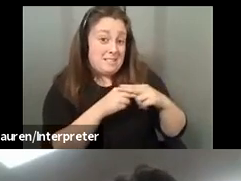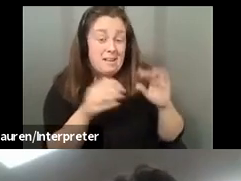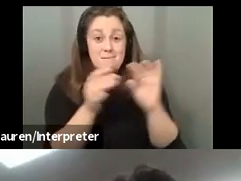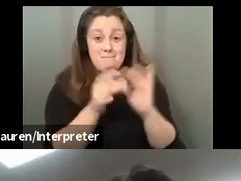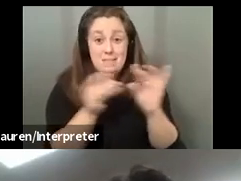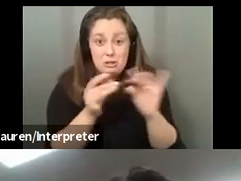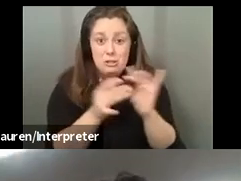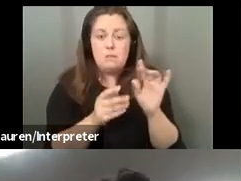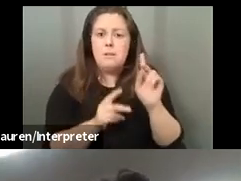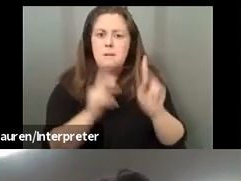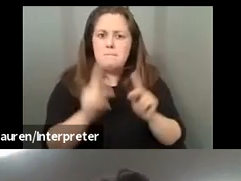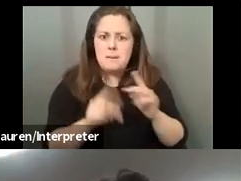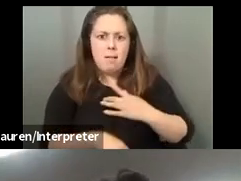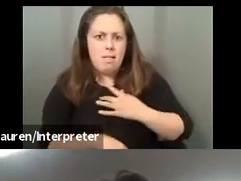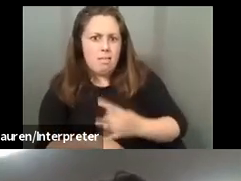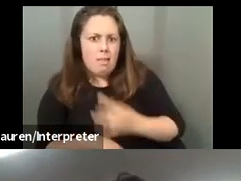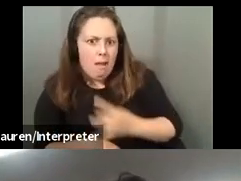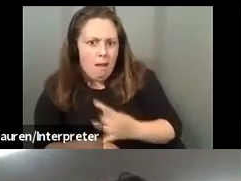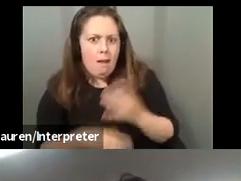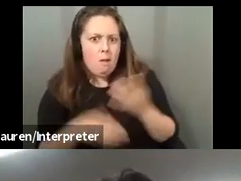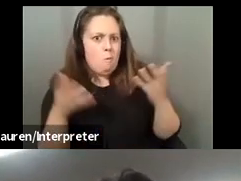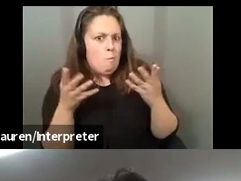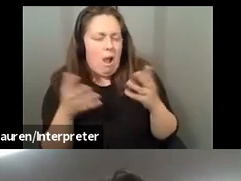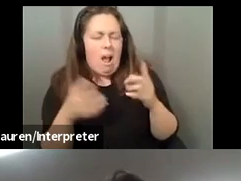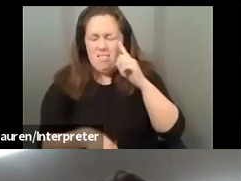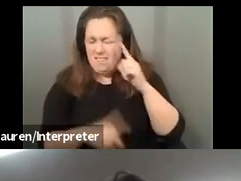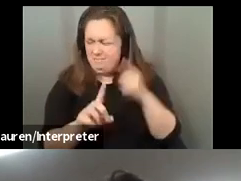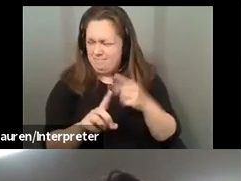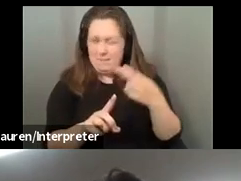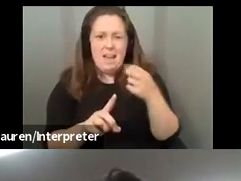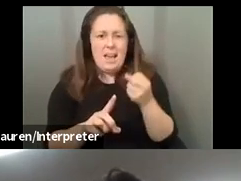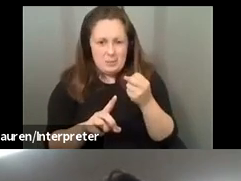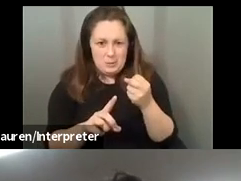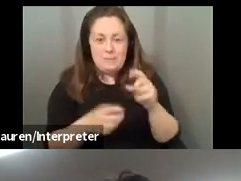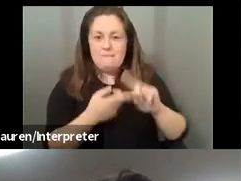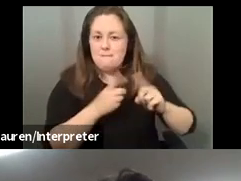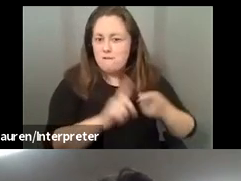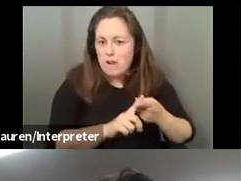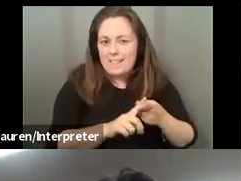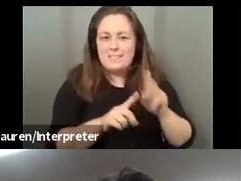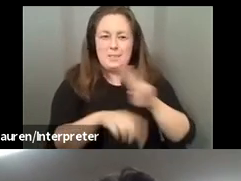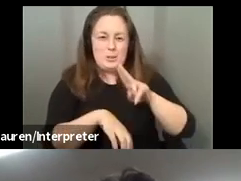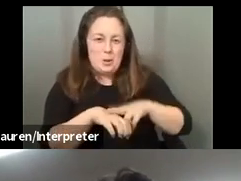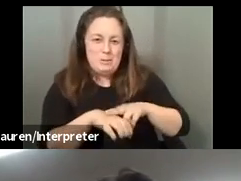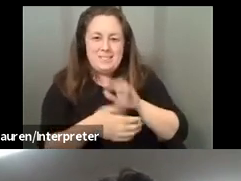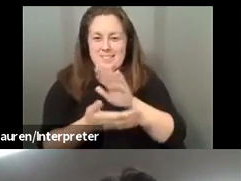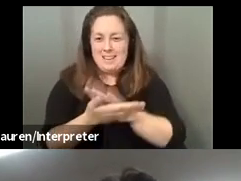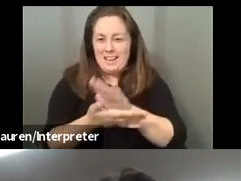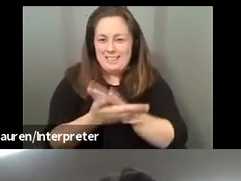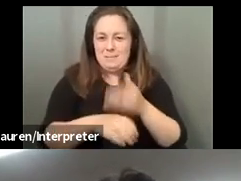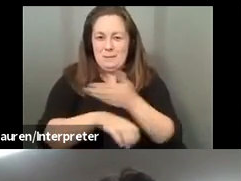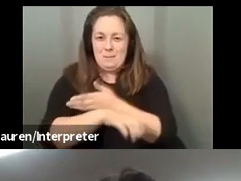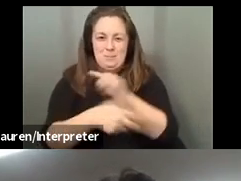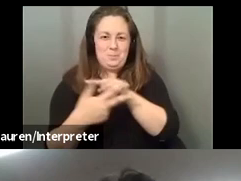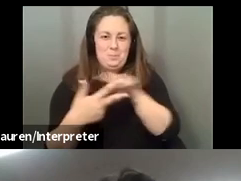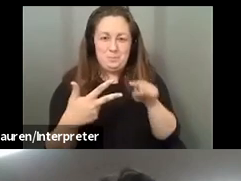were liking about getting back. I think it was specific to the high school, and it was friends, normalcy, and academic improvement. And quite frankly, I think that was always